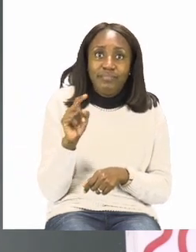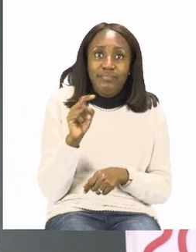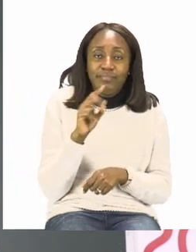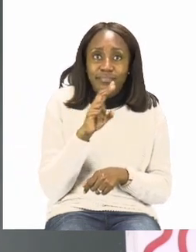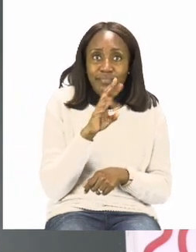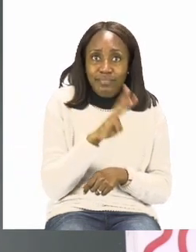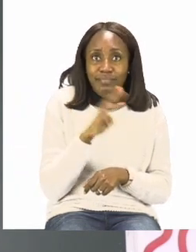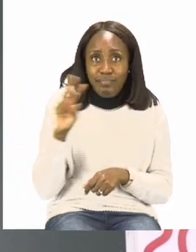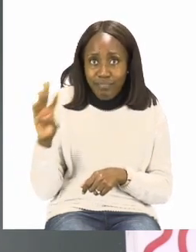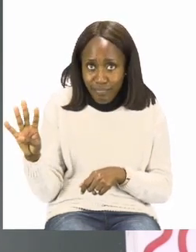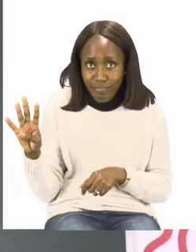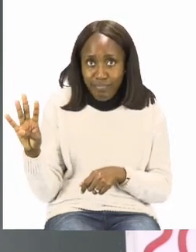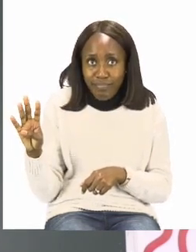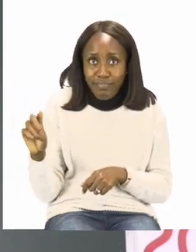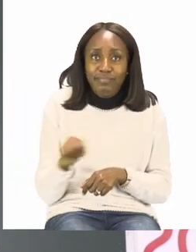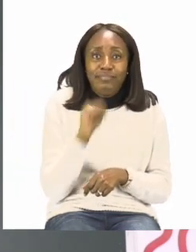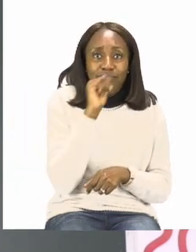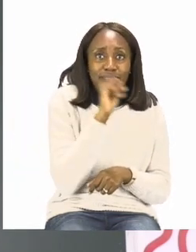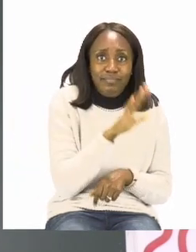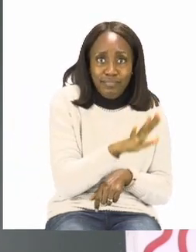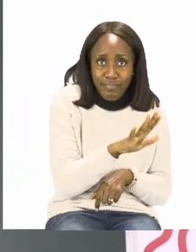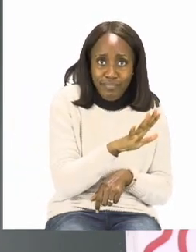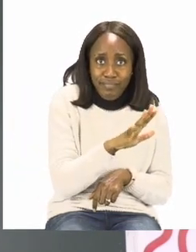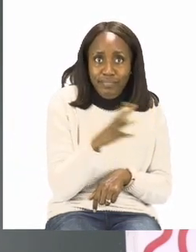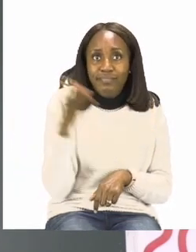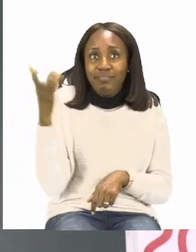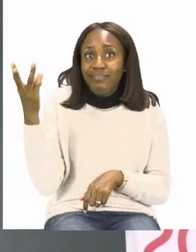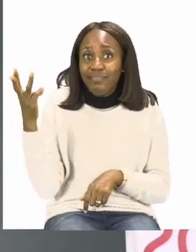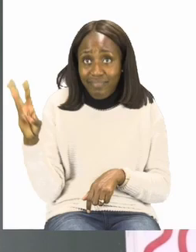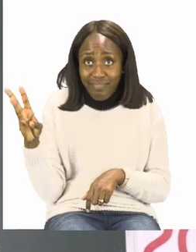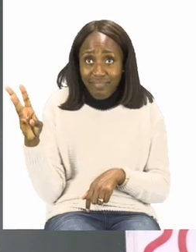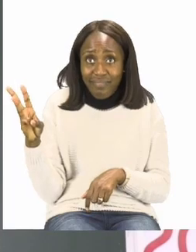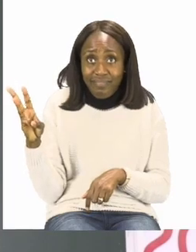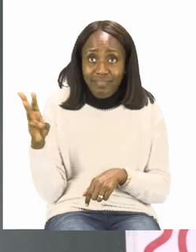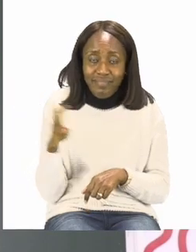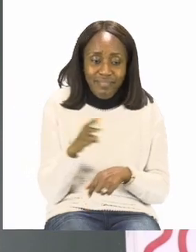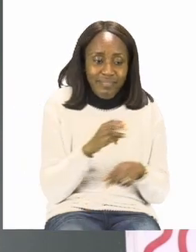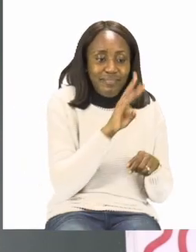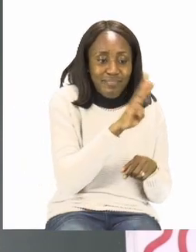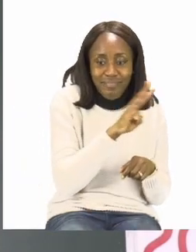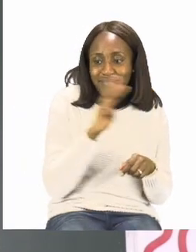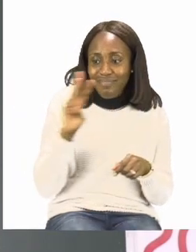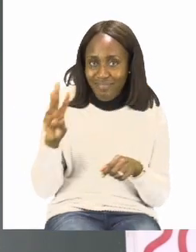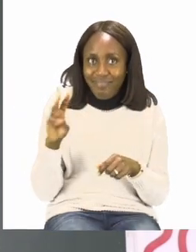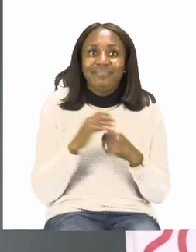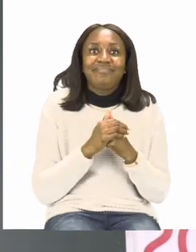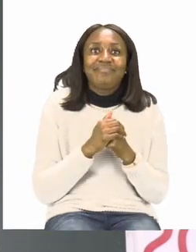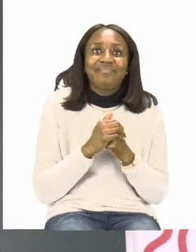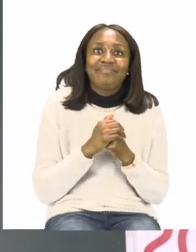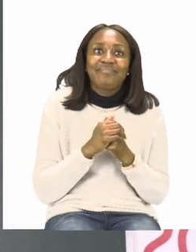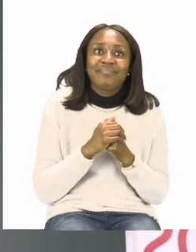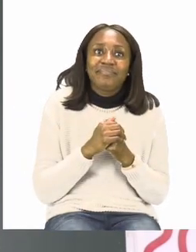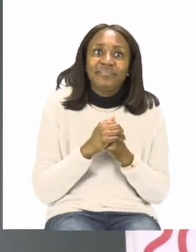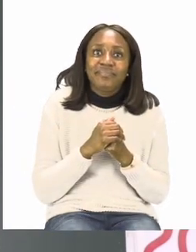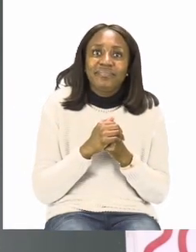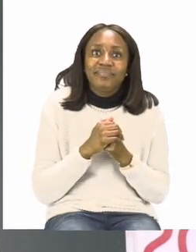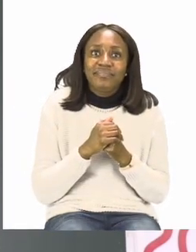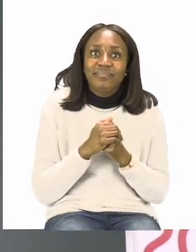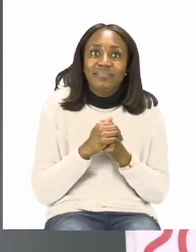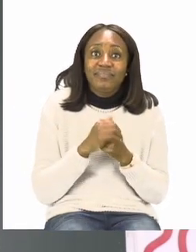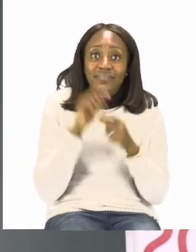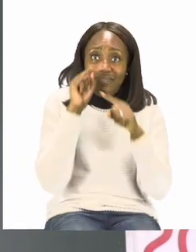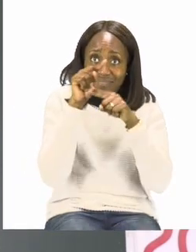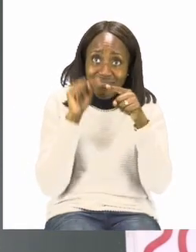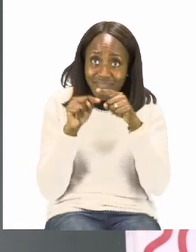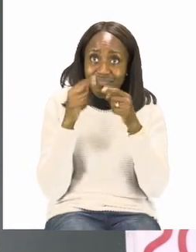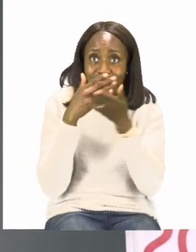3, 4, 5, 6. Whatever we have in each of